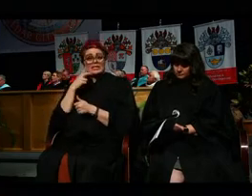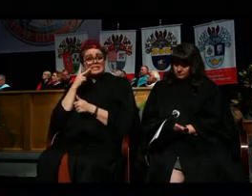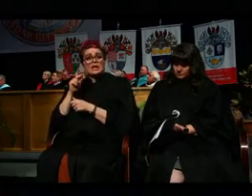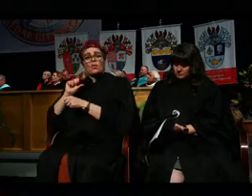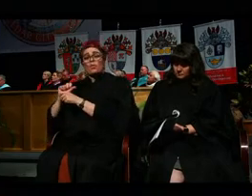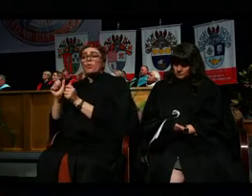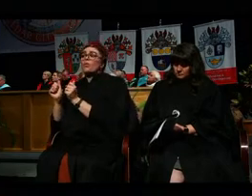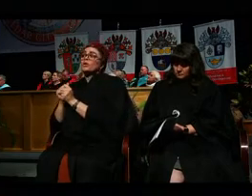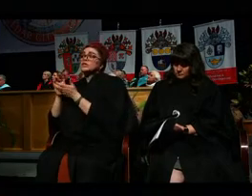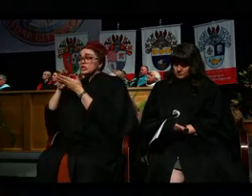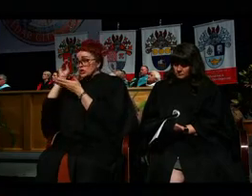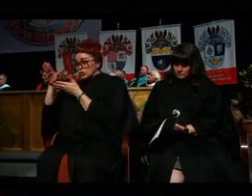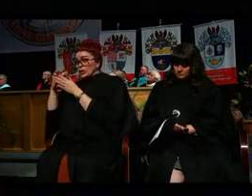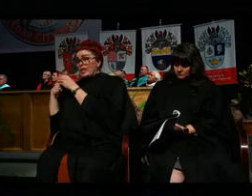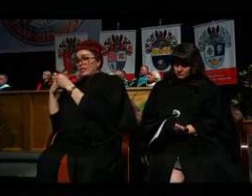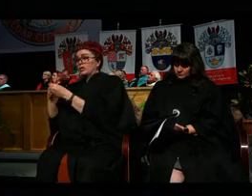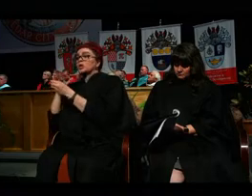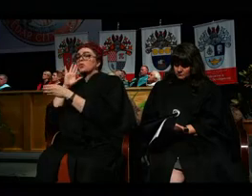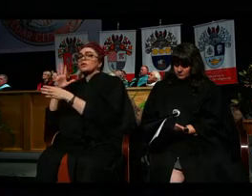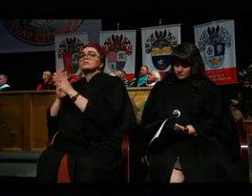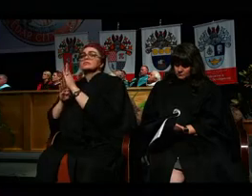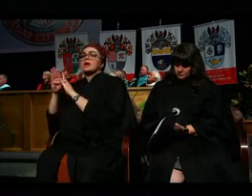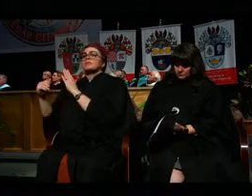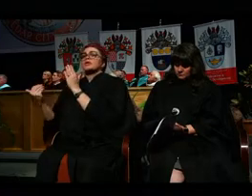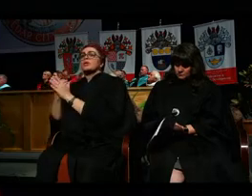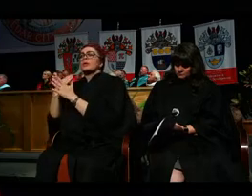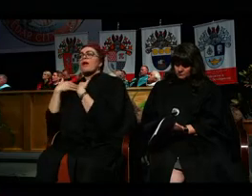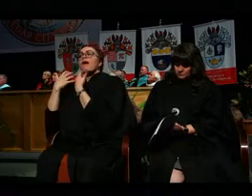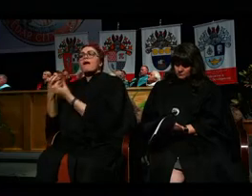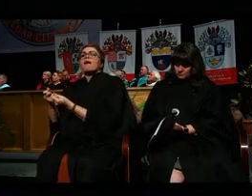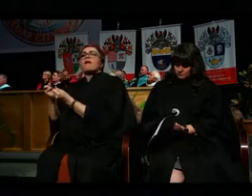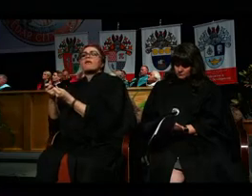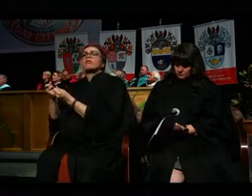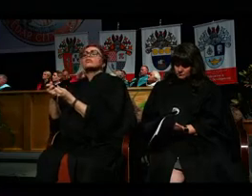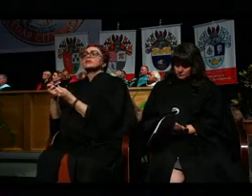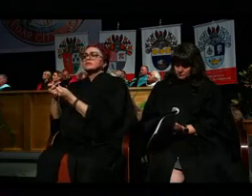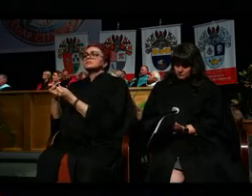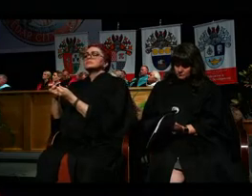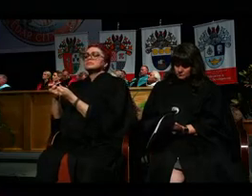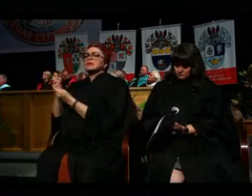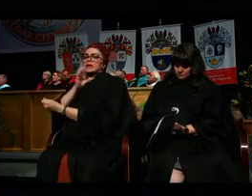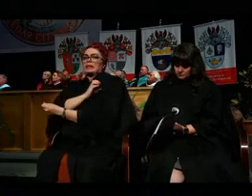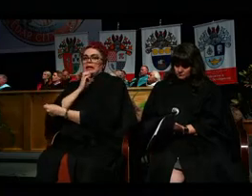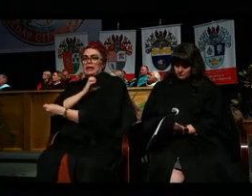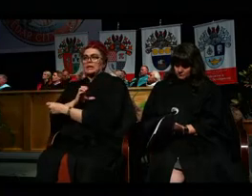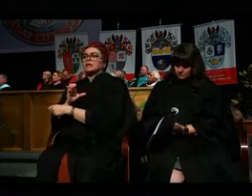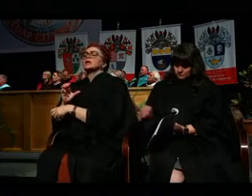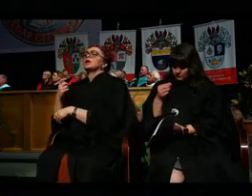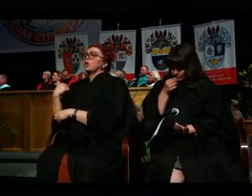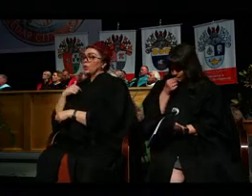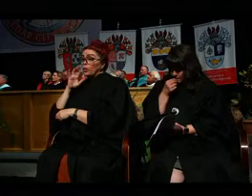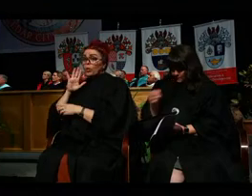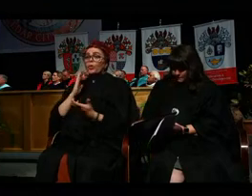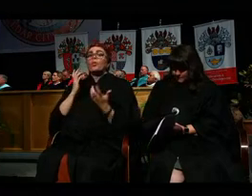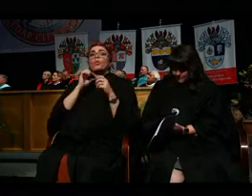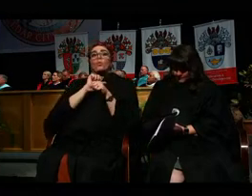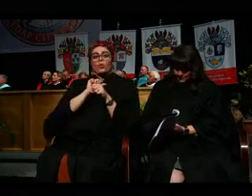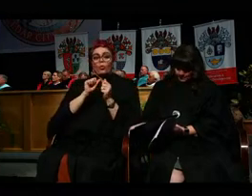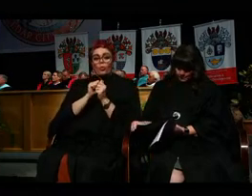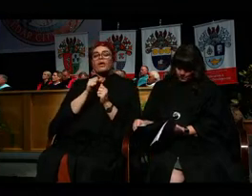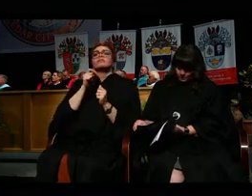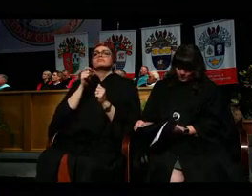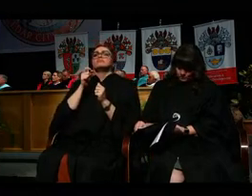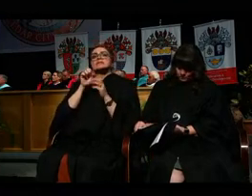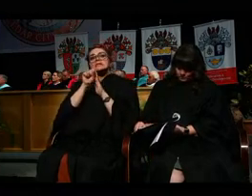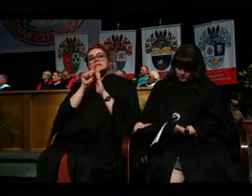clinic back to campus. We will continue to work closely with healthcare providers, the state of Utah, and in partnership with the Utah System of